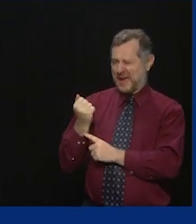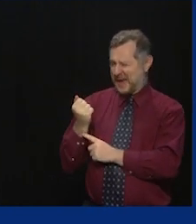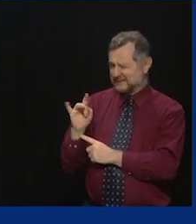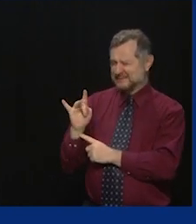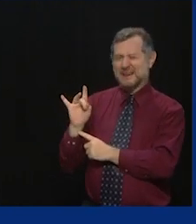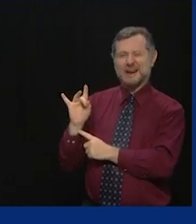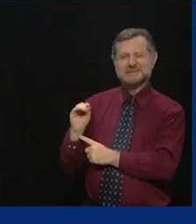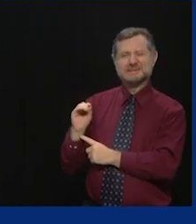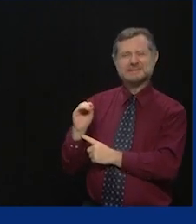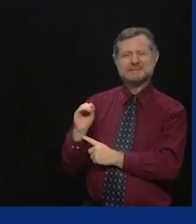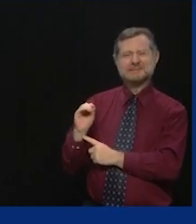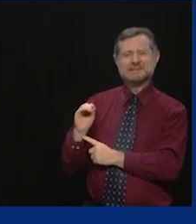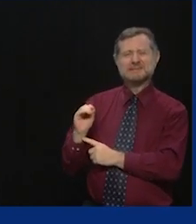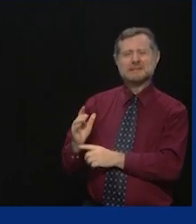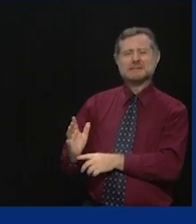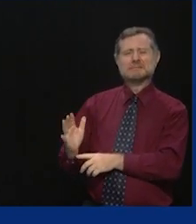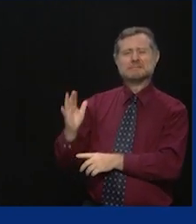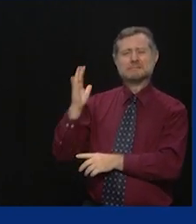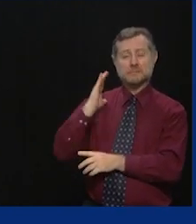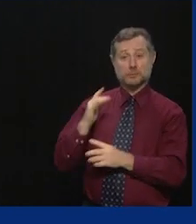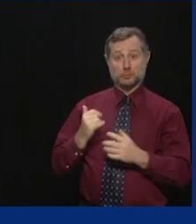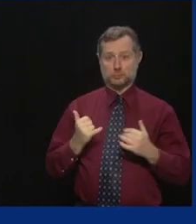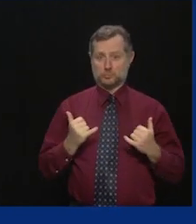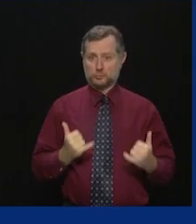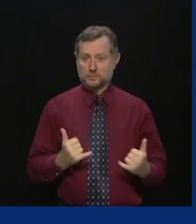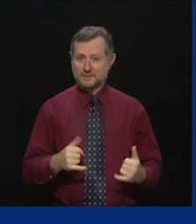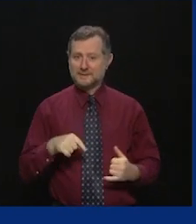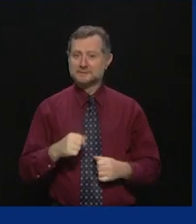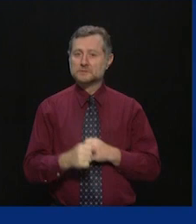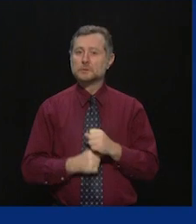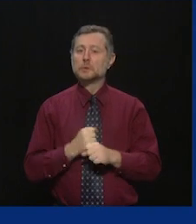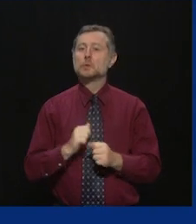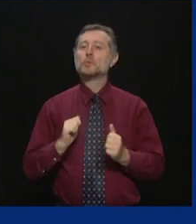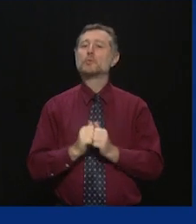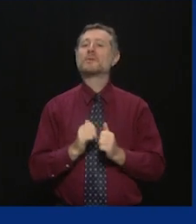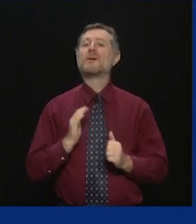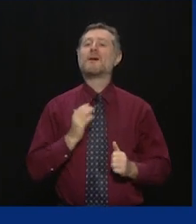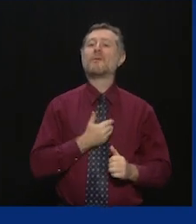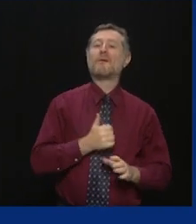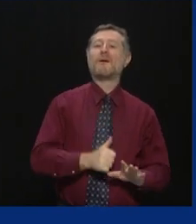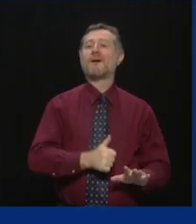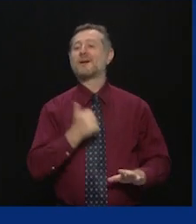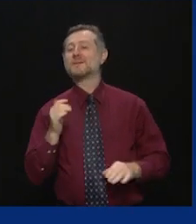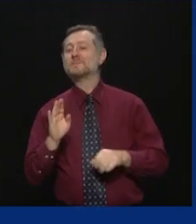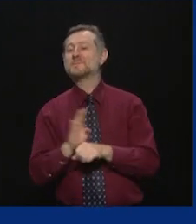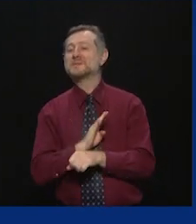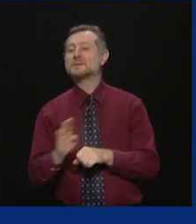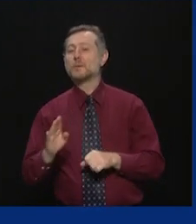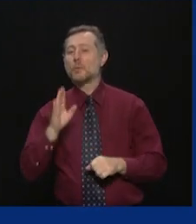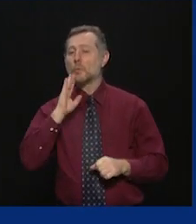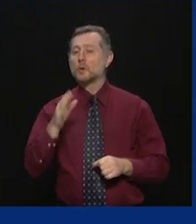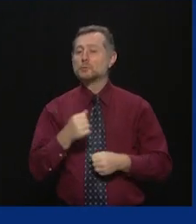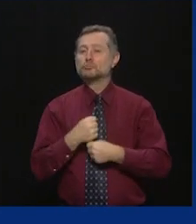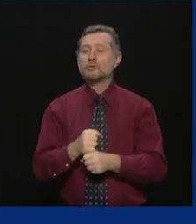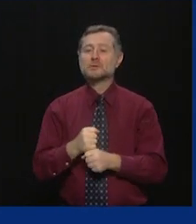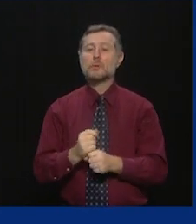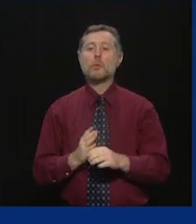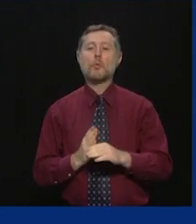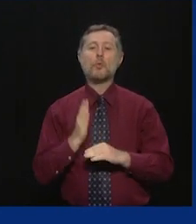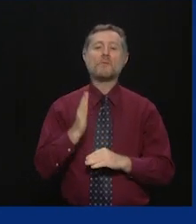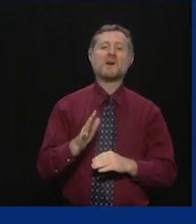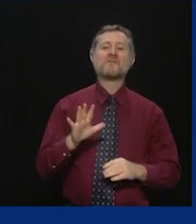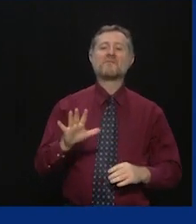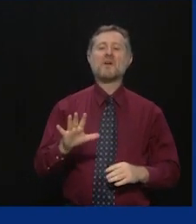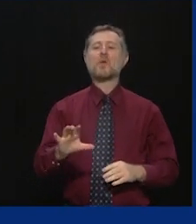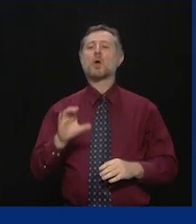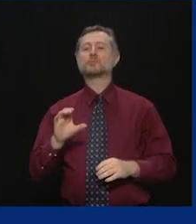have in Ontario County and Canandaigua, we'll have over 500 jobs in the greater Rochester area, helping to